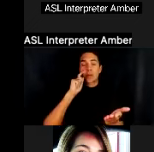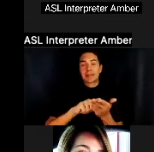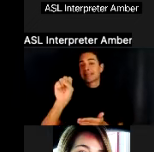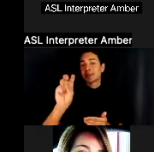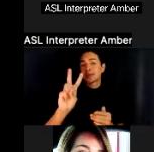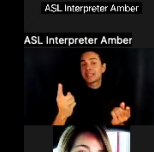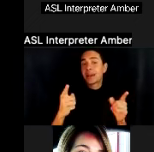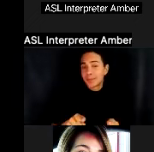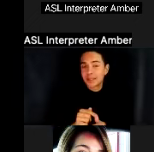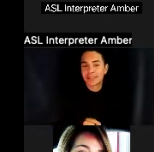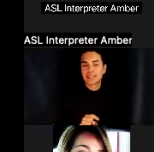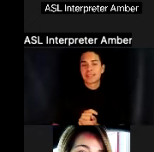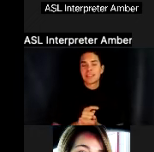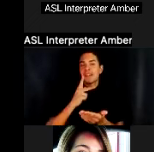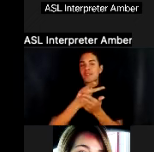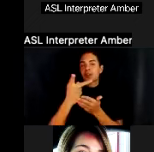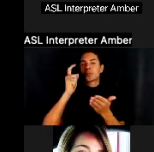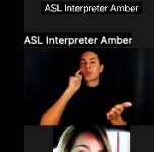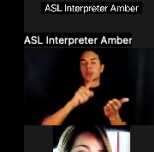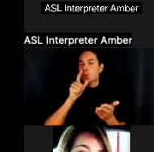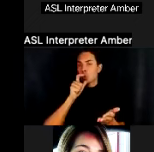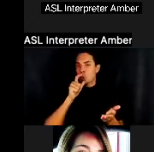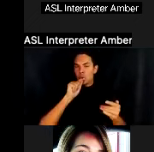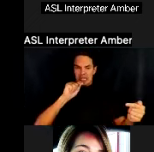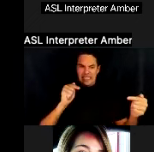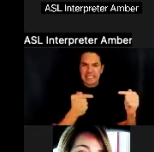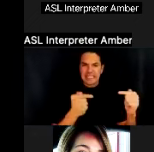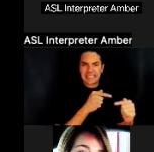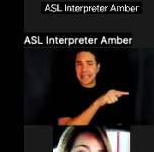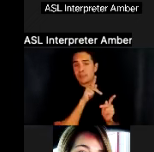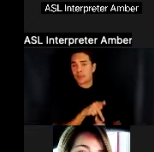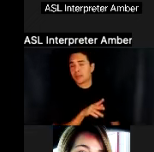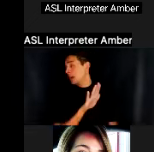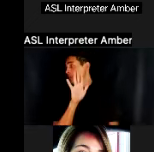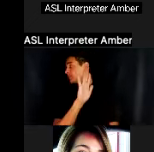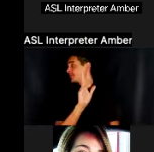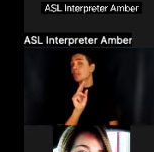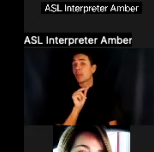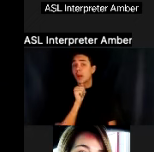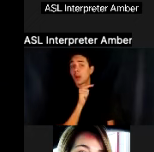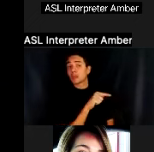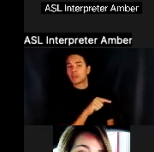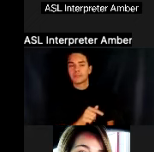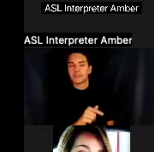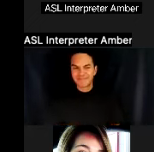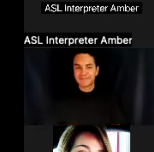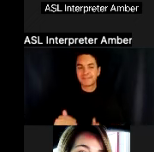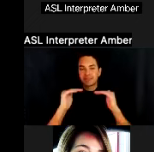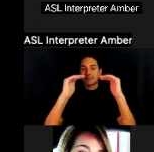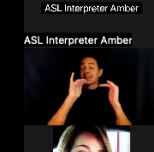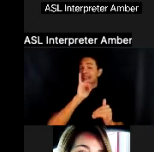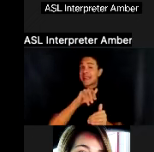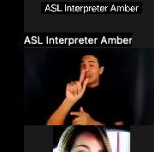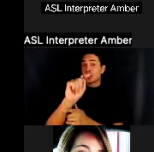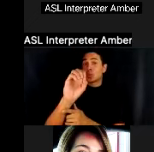Some thoughts I was thinking about here is like, this might be a tool for survival for